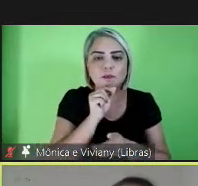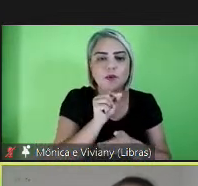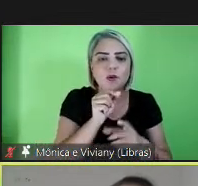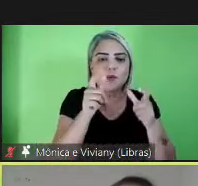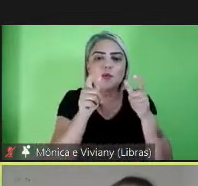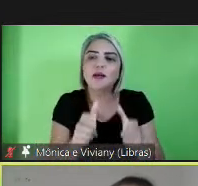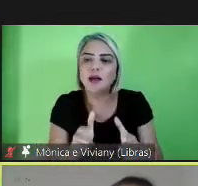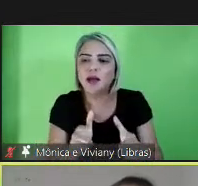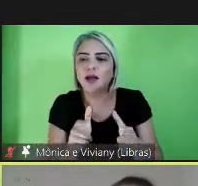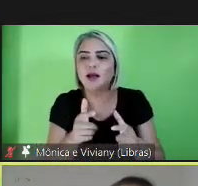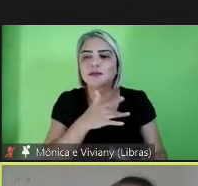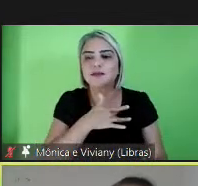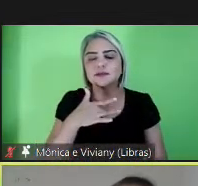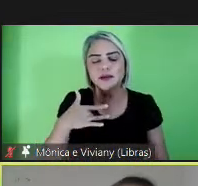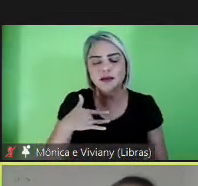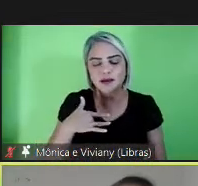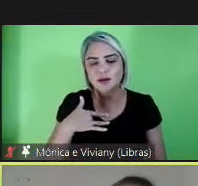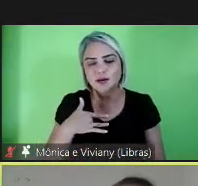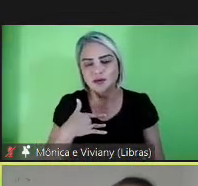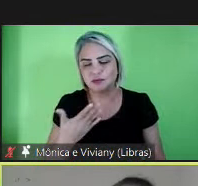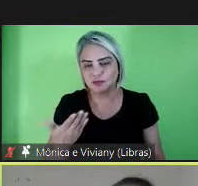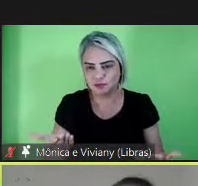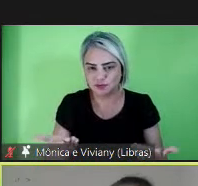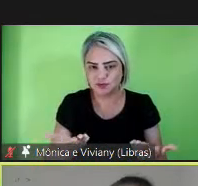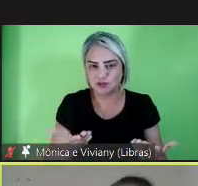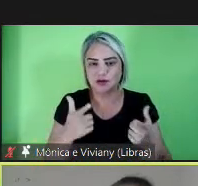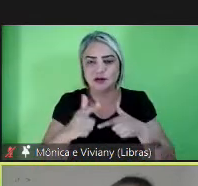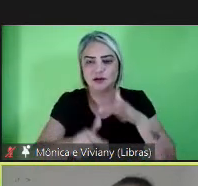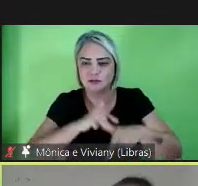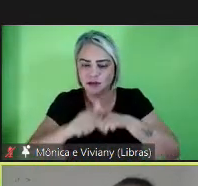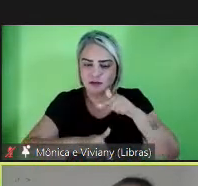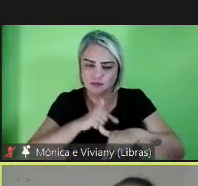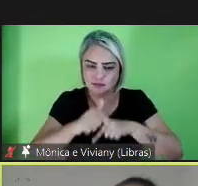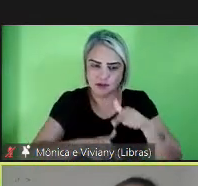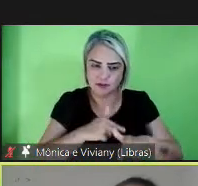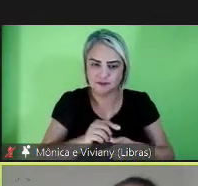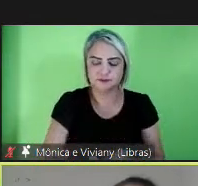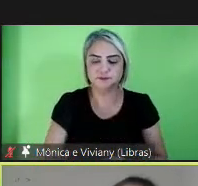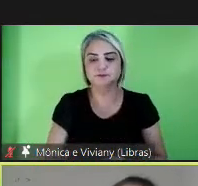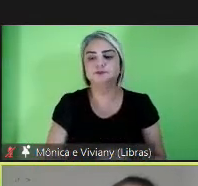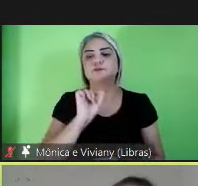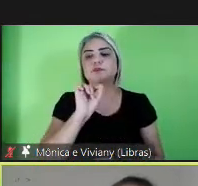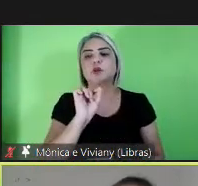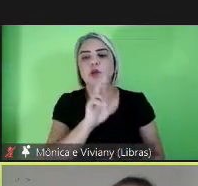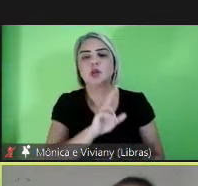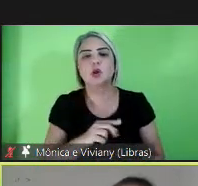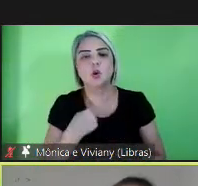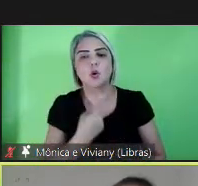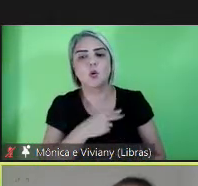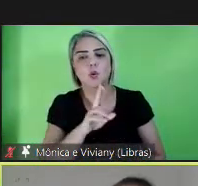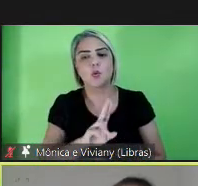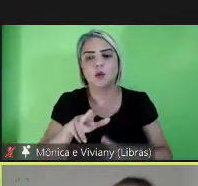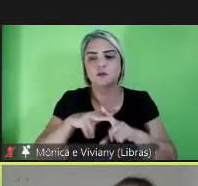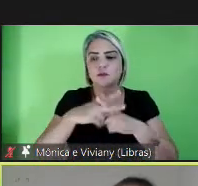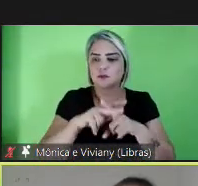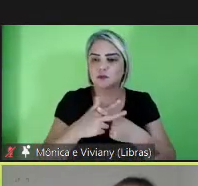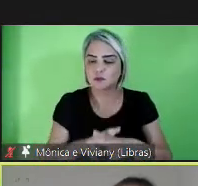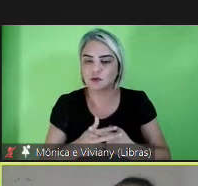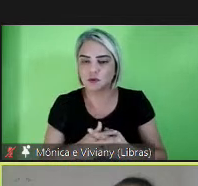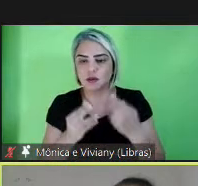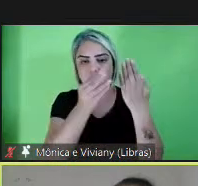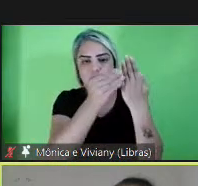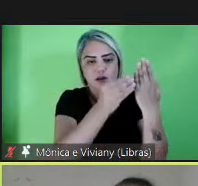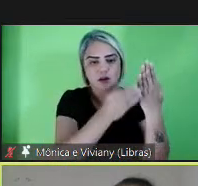to know about this territory of health, which is there where we're working on. So what we used initially